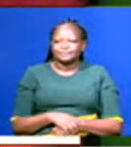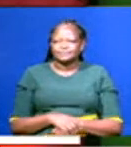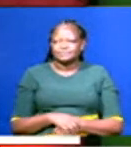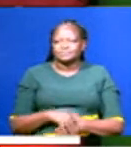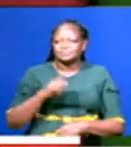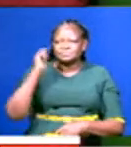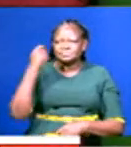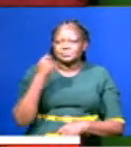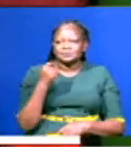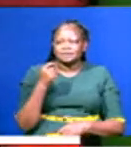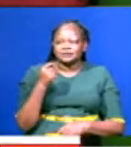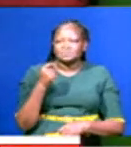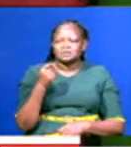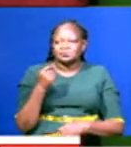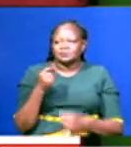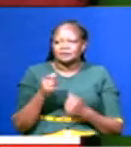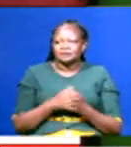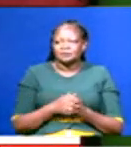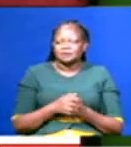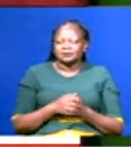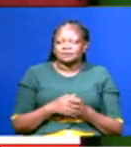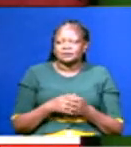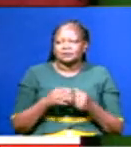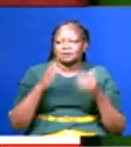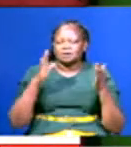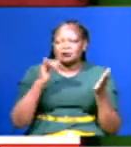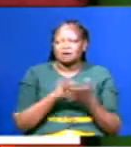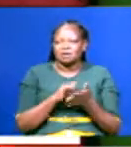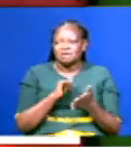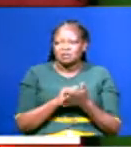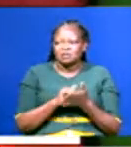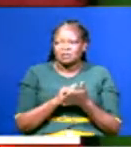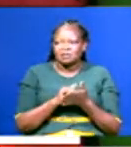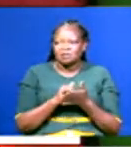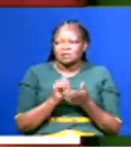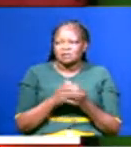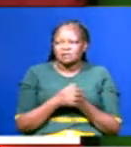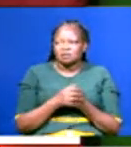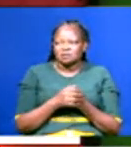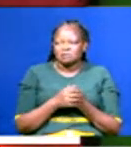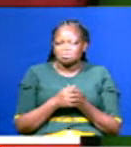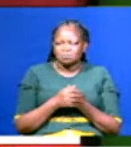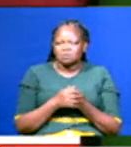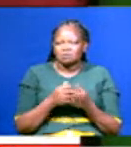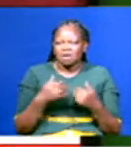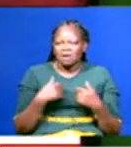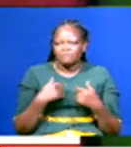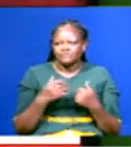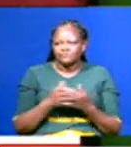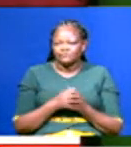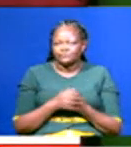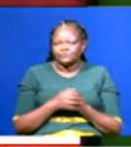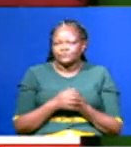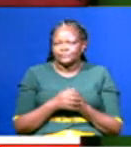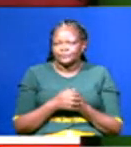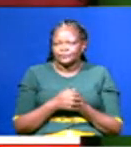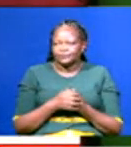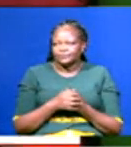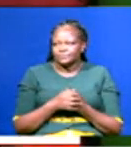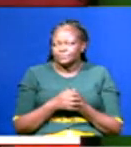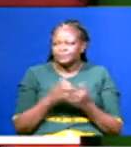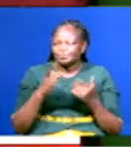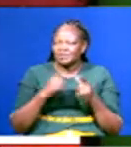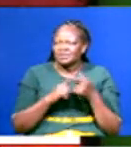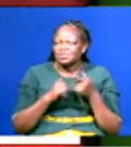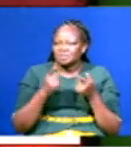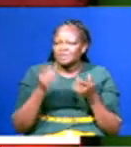largest recipient of our bilateral assistance to the whole of Sub-Saharan Africa. Yes. And this is a reflection of how much